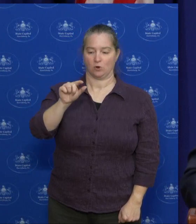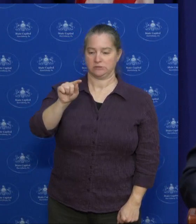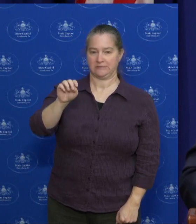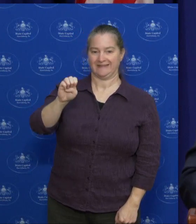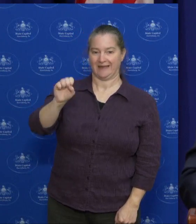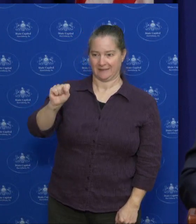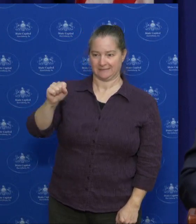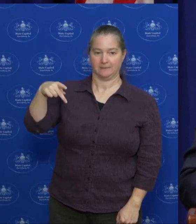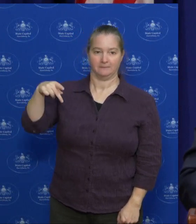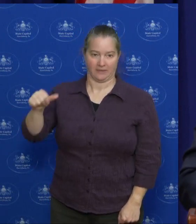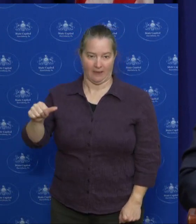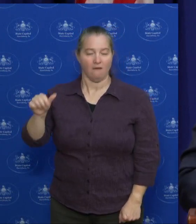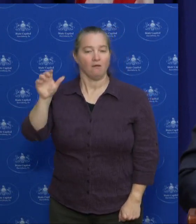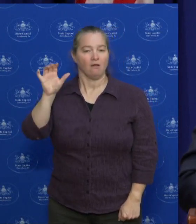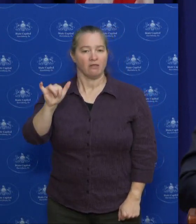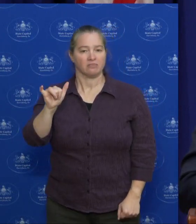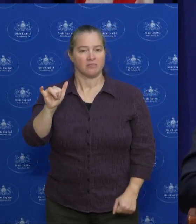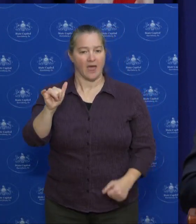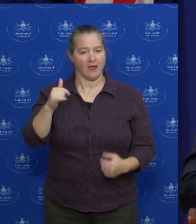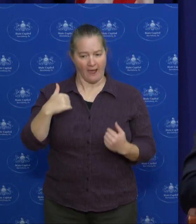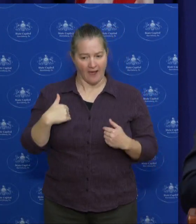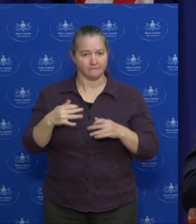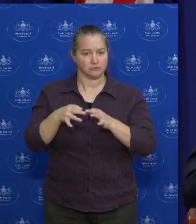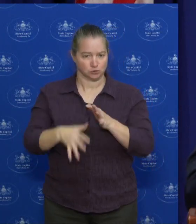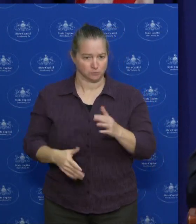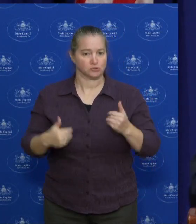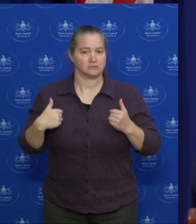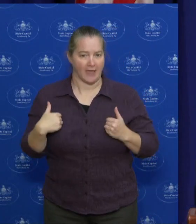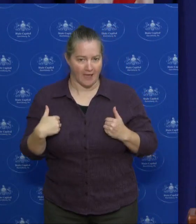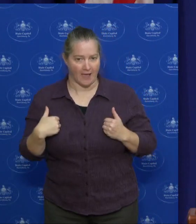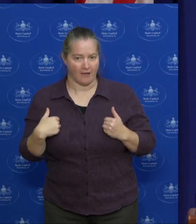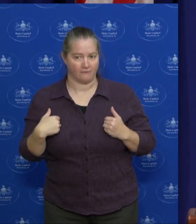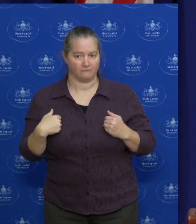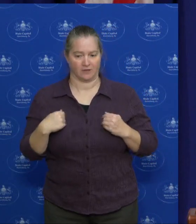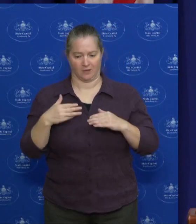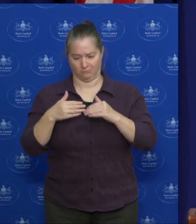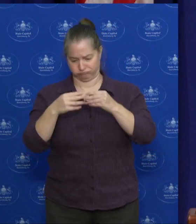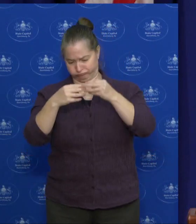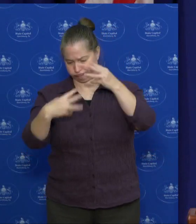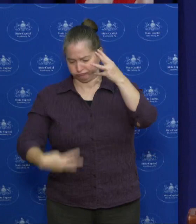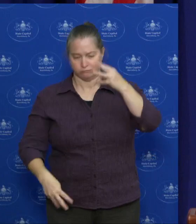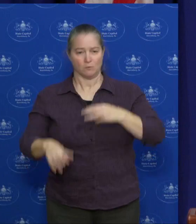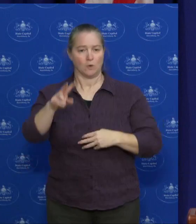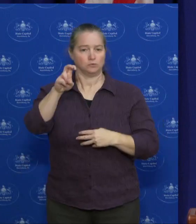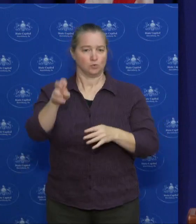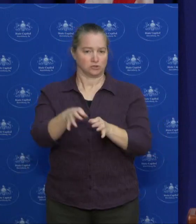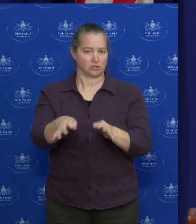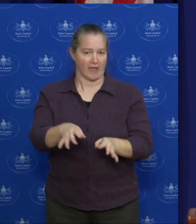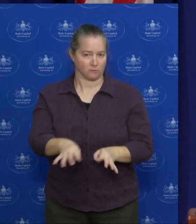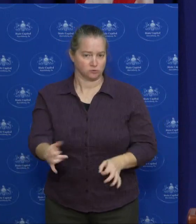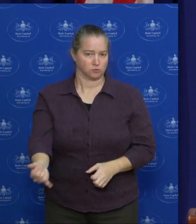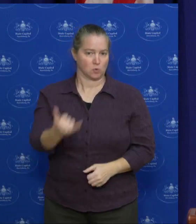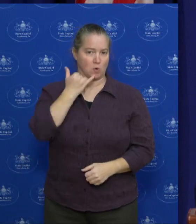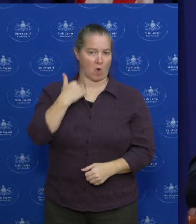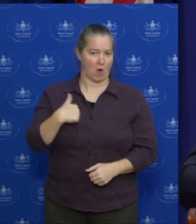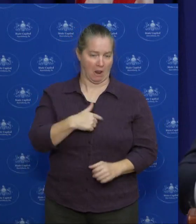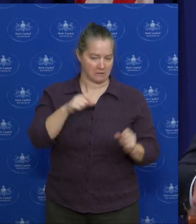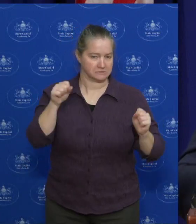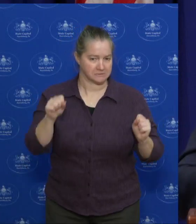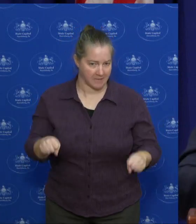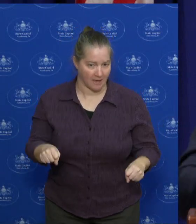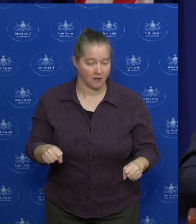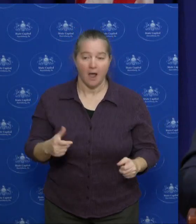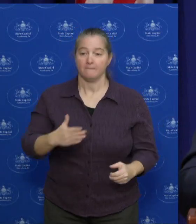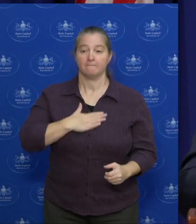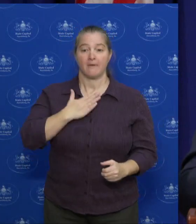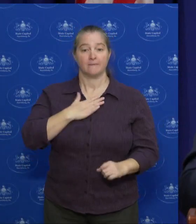V-O-T-E-S-P-A, which provides interpretation services in more than 200 languages. Thank you, and I'm happy to answer any